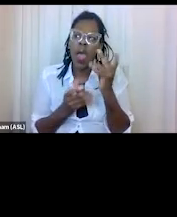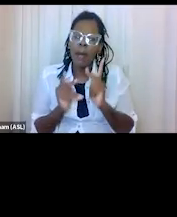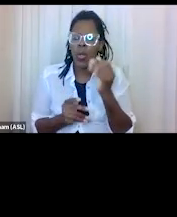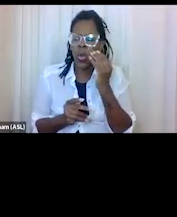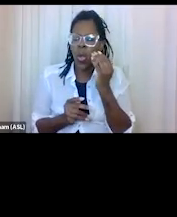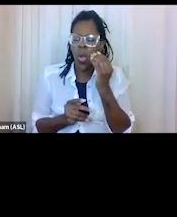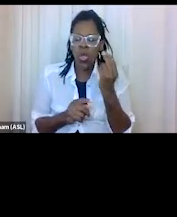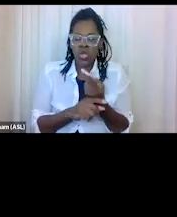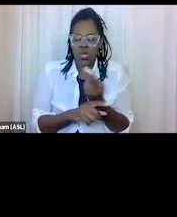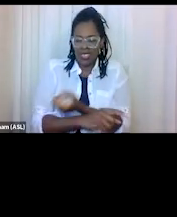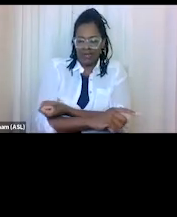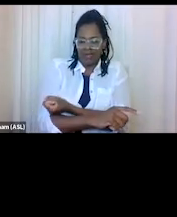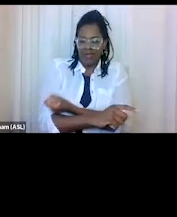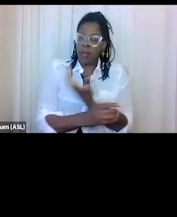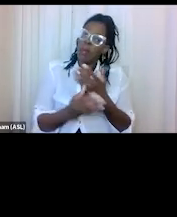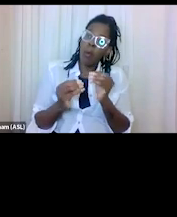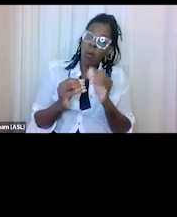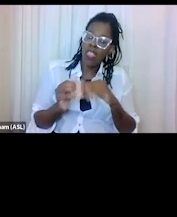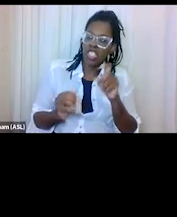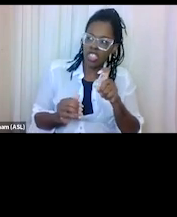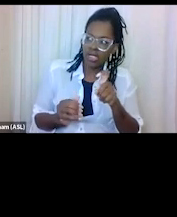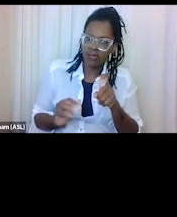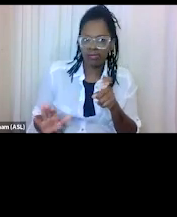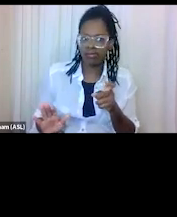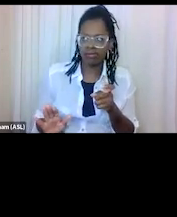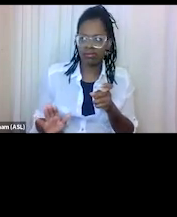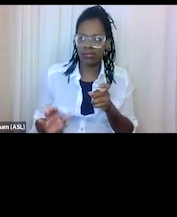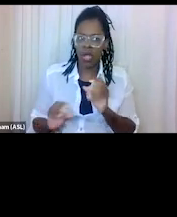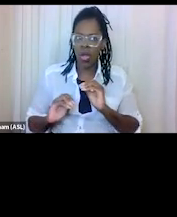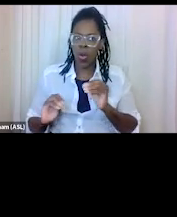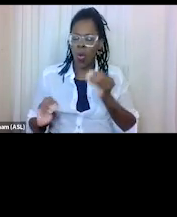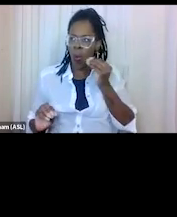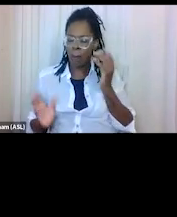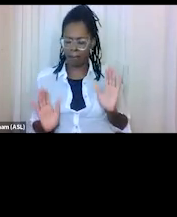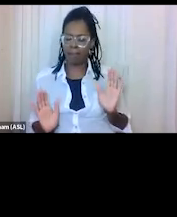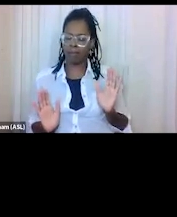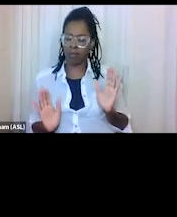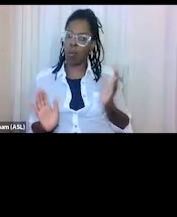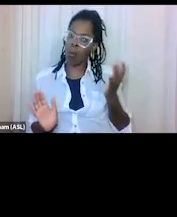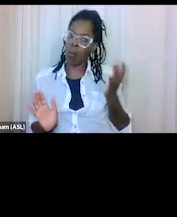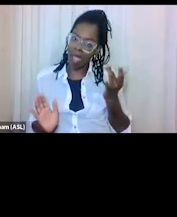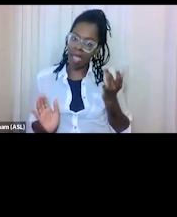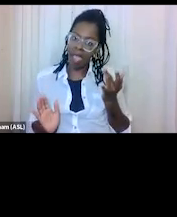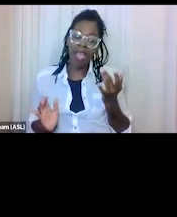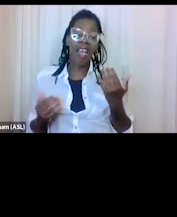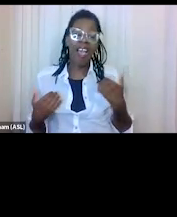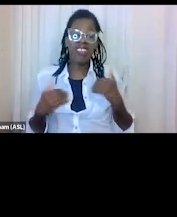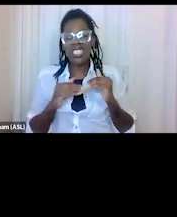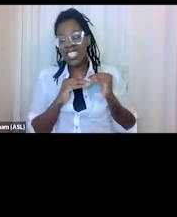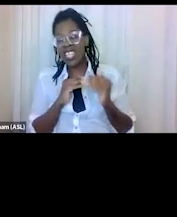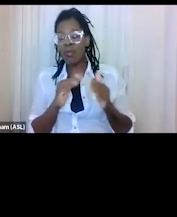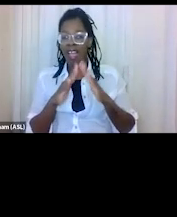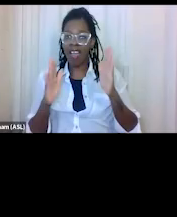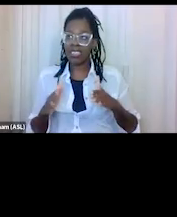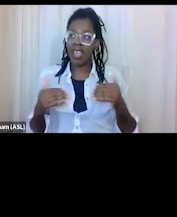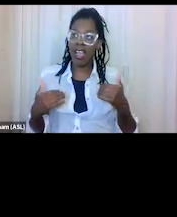using substances probably more than they should and are not homeless. Well, why aren't they? Well, they're stably housed and they probably have the material